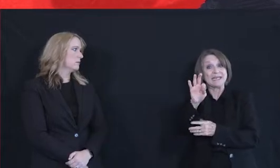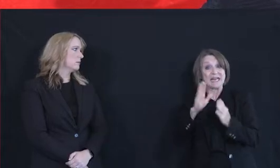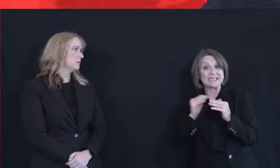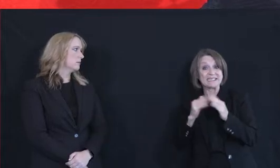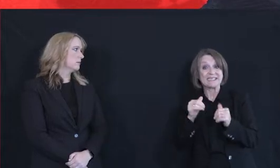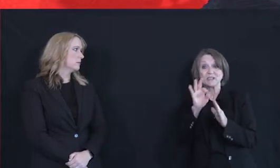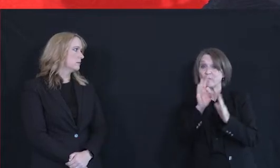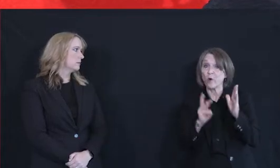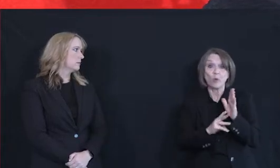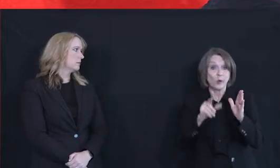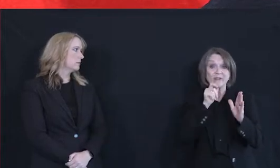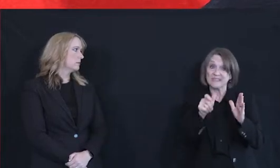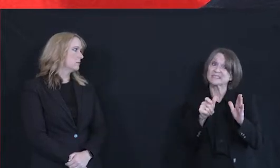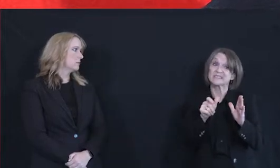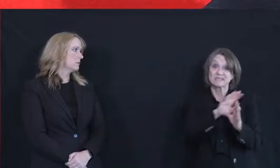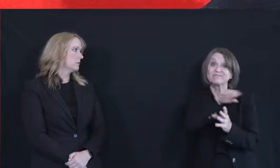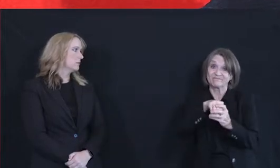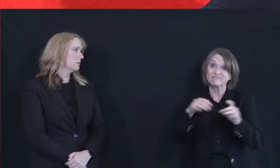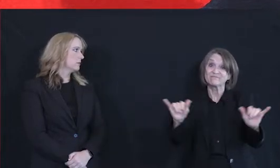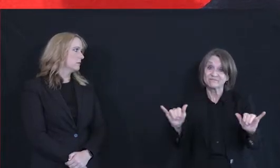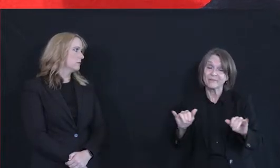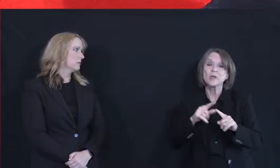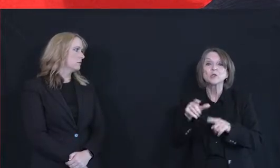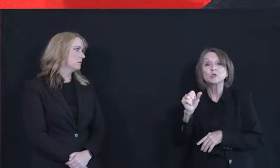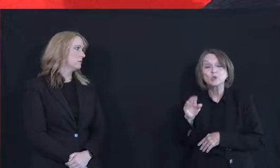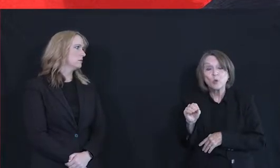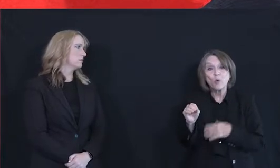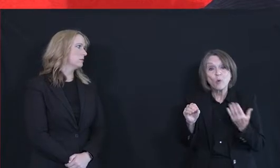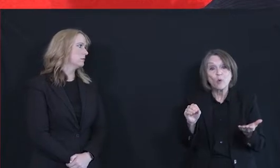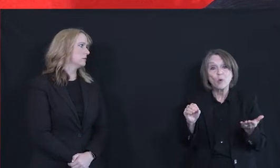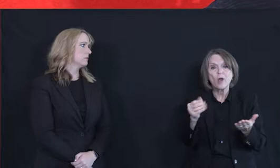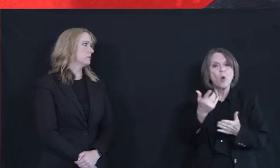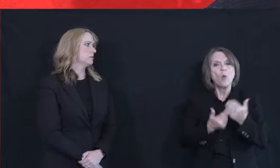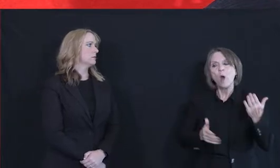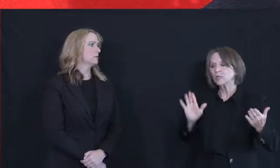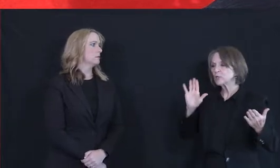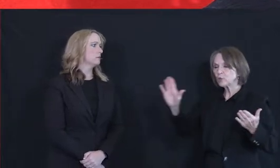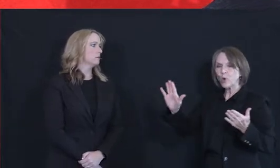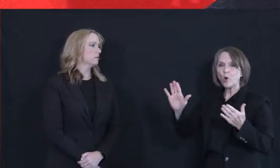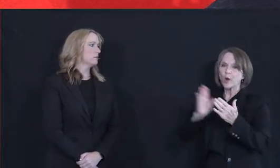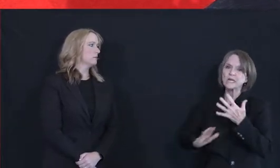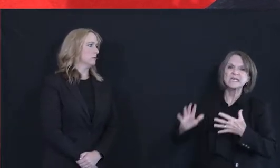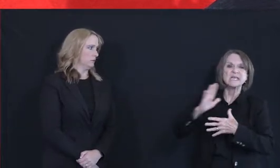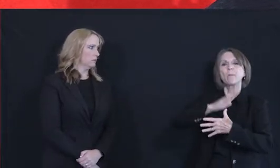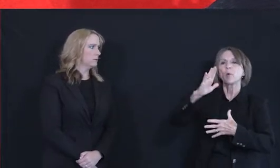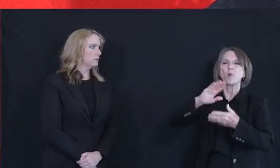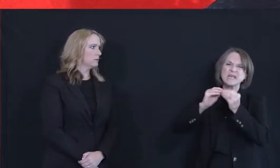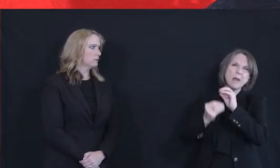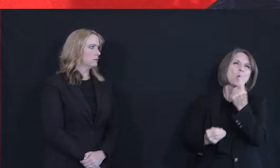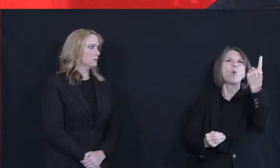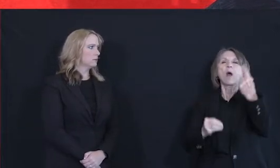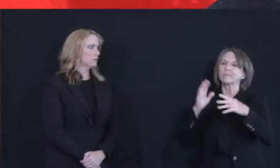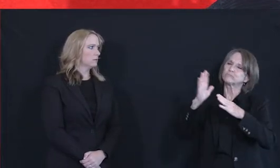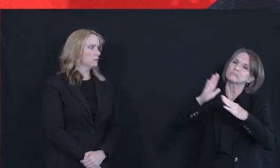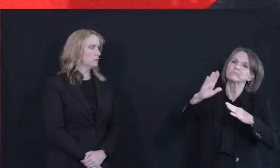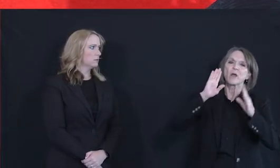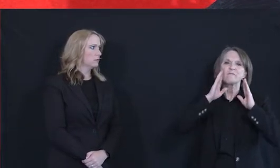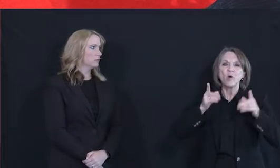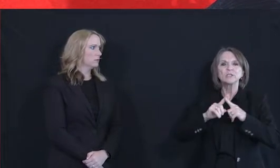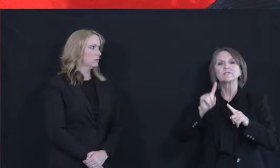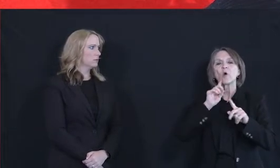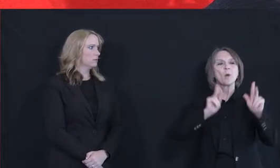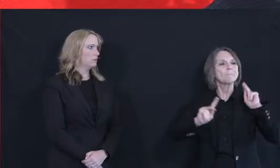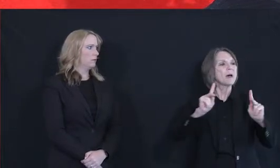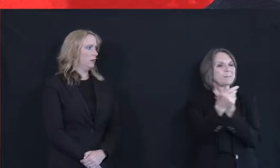isolated from this wave so how what is your number one focus when it comes to Public Safety